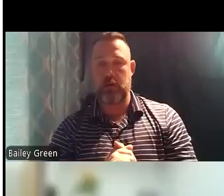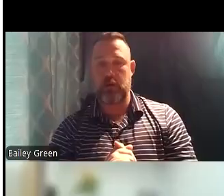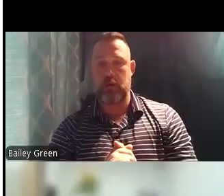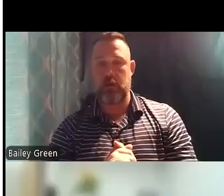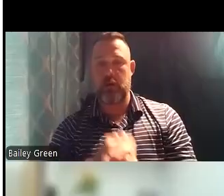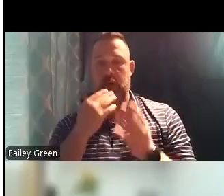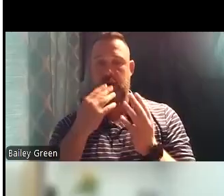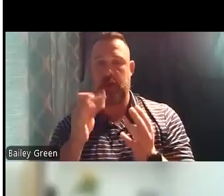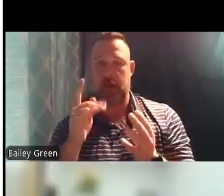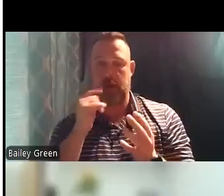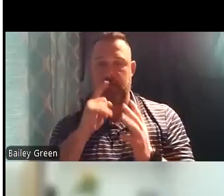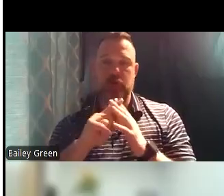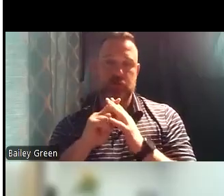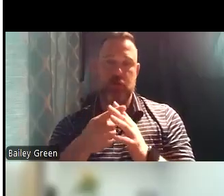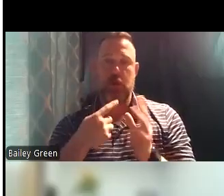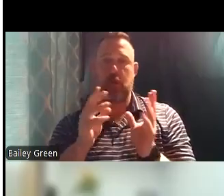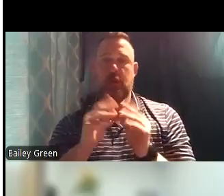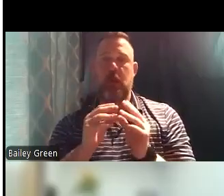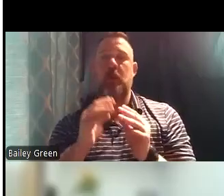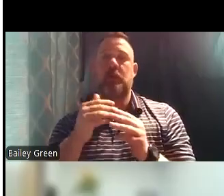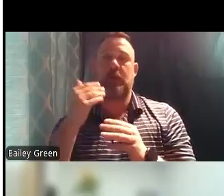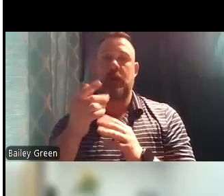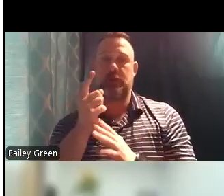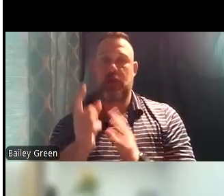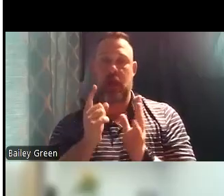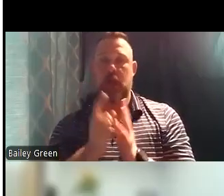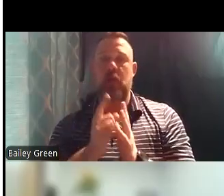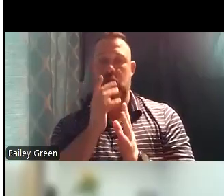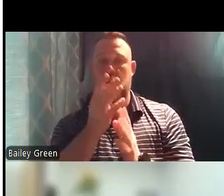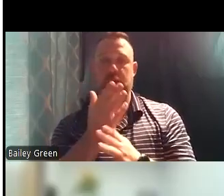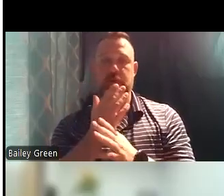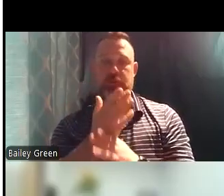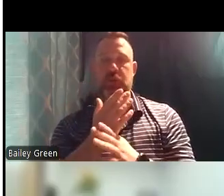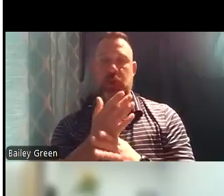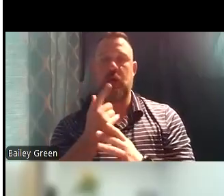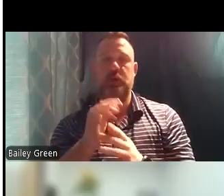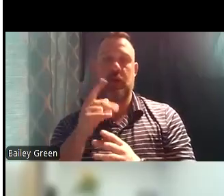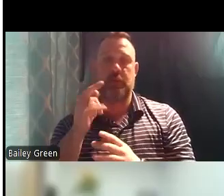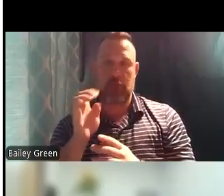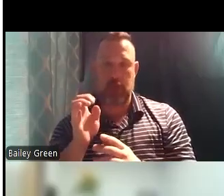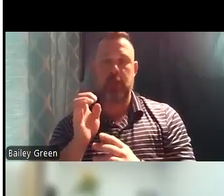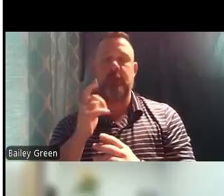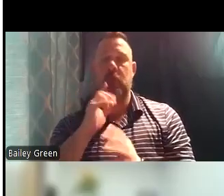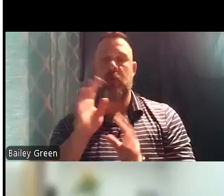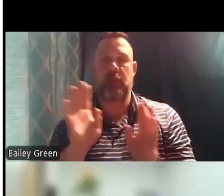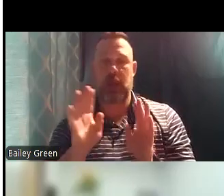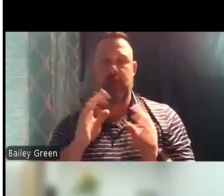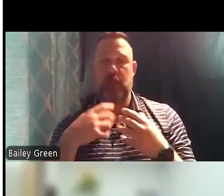much, Catherine, for starting us off. So in the next hour, we will be sharing some significant updates on our behavioral